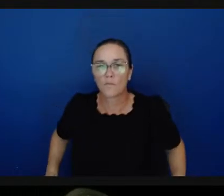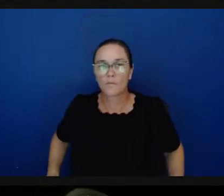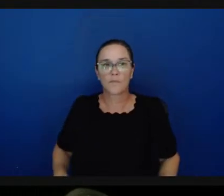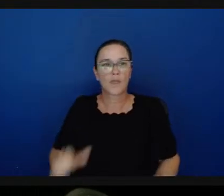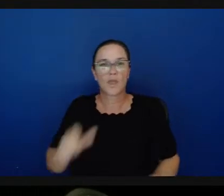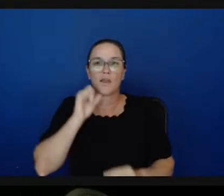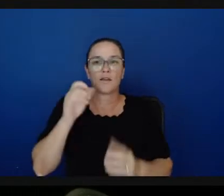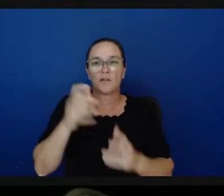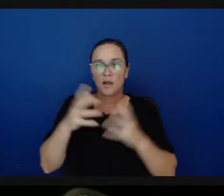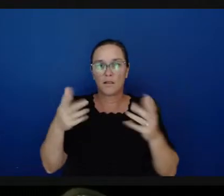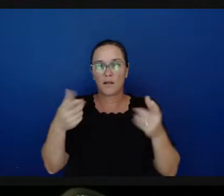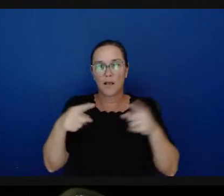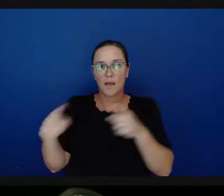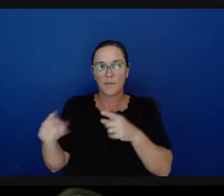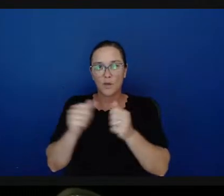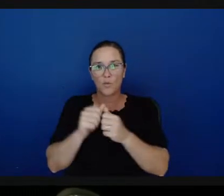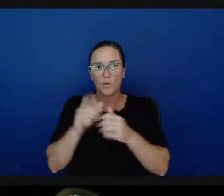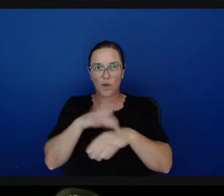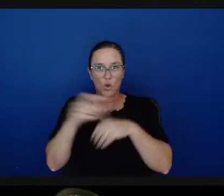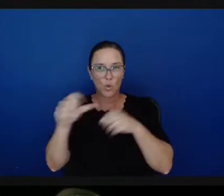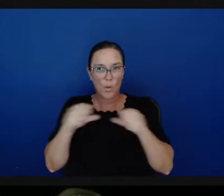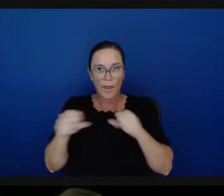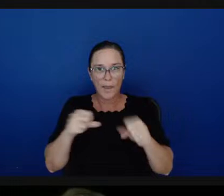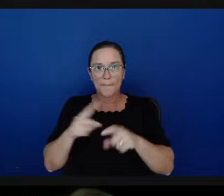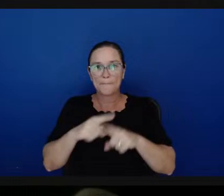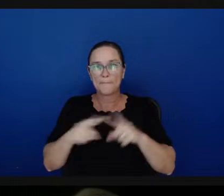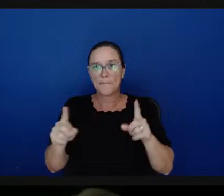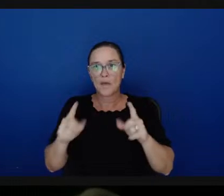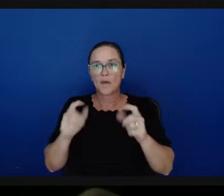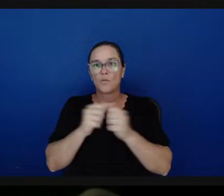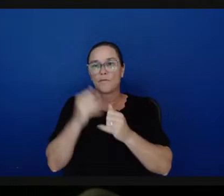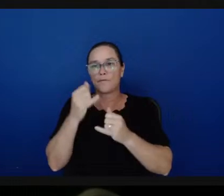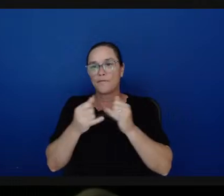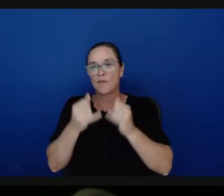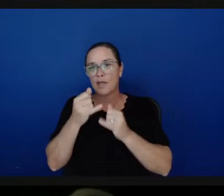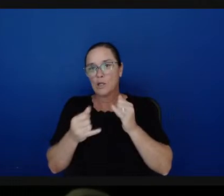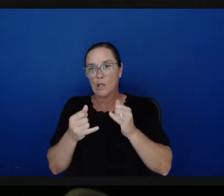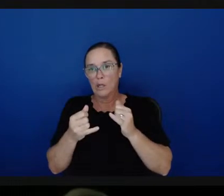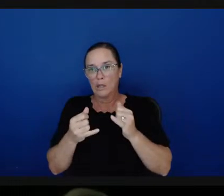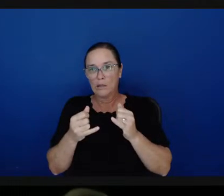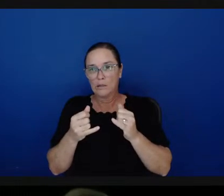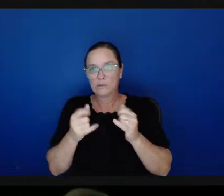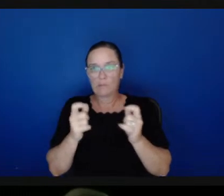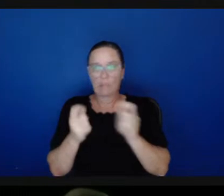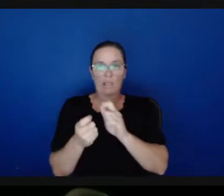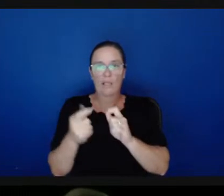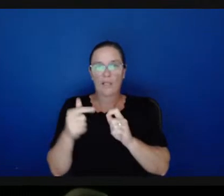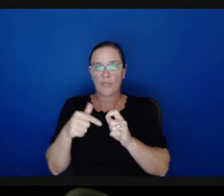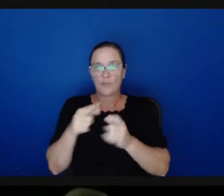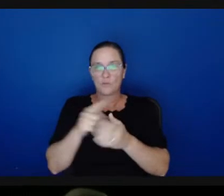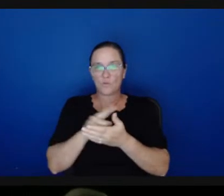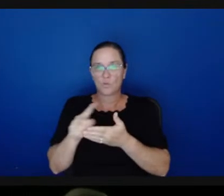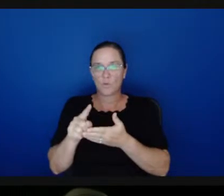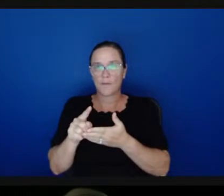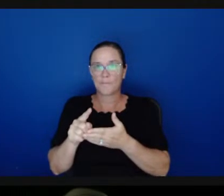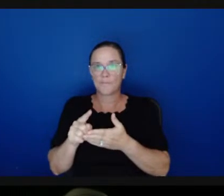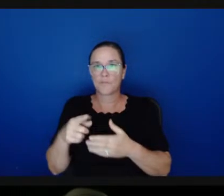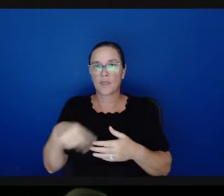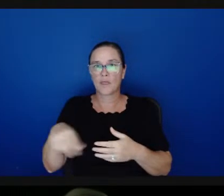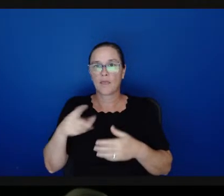happening earthquake-wise. However, as a final little twist this week, the USGS did put out a status